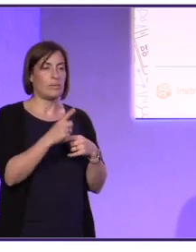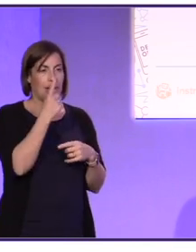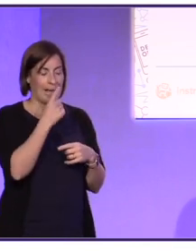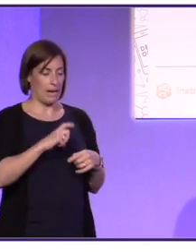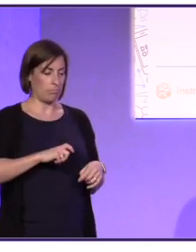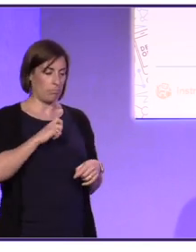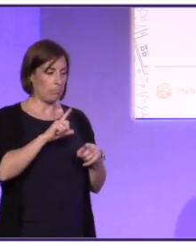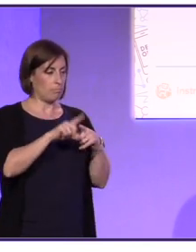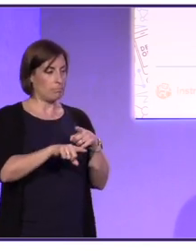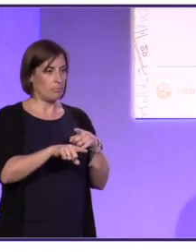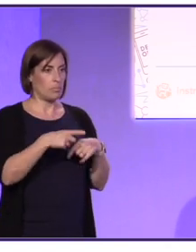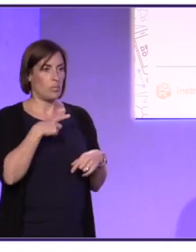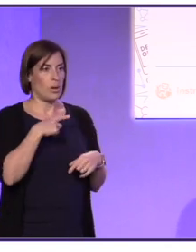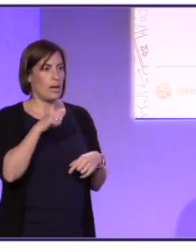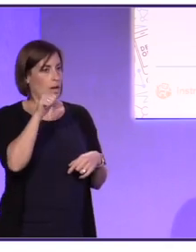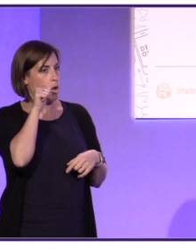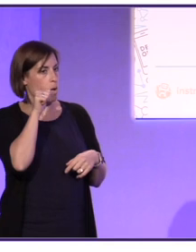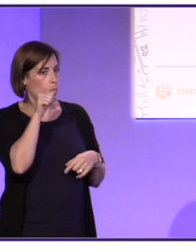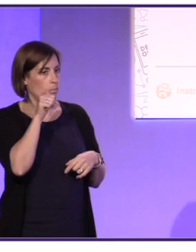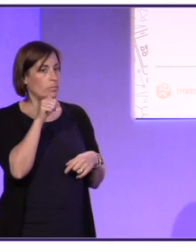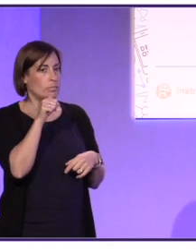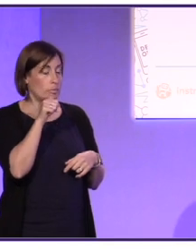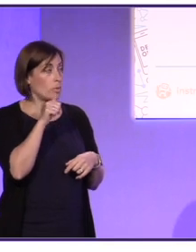confidently. So just to recap,